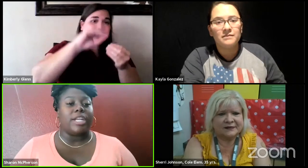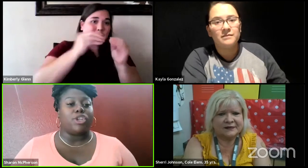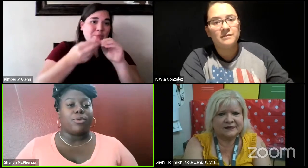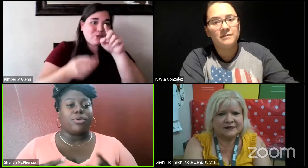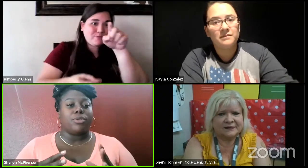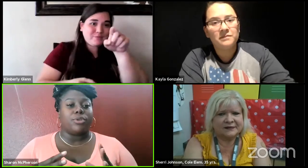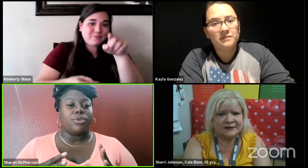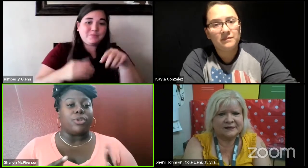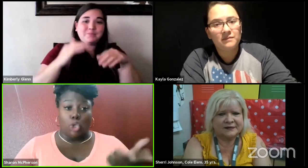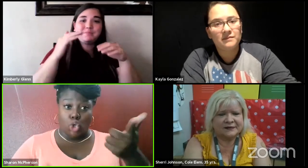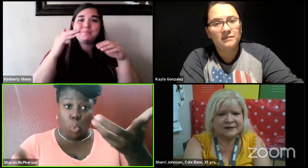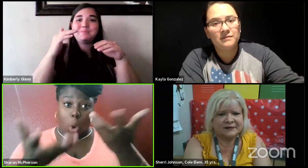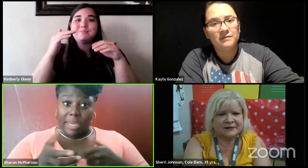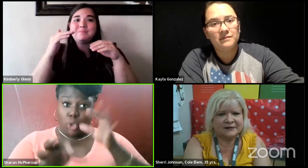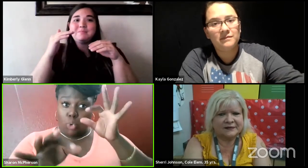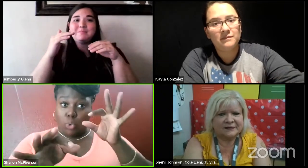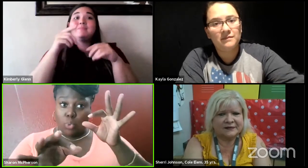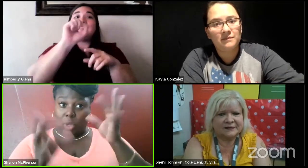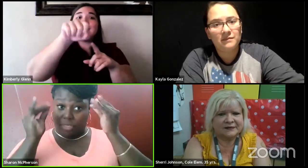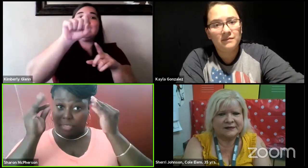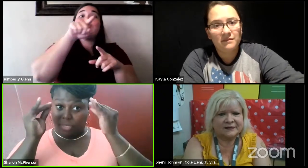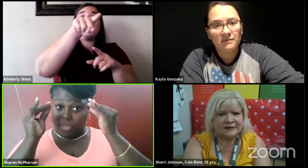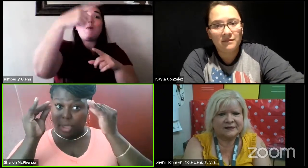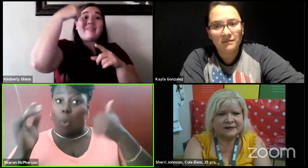So the interpreter,